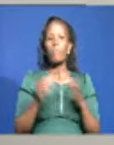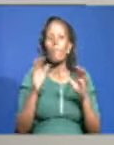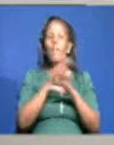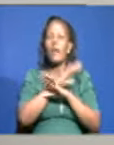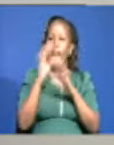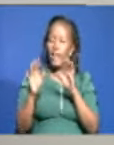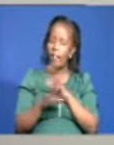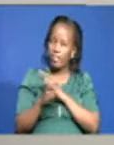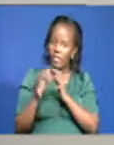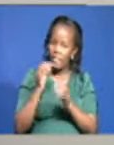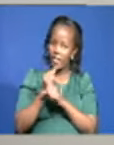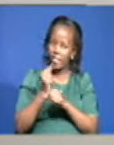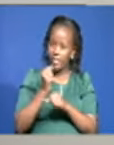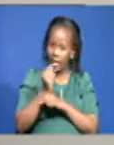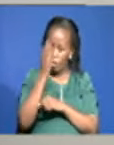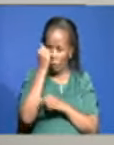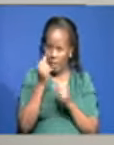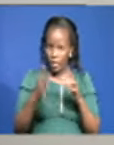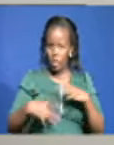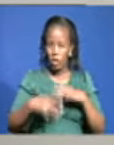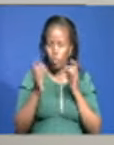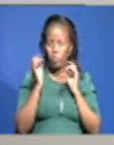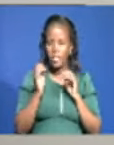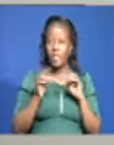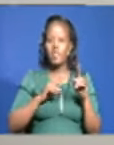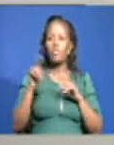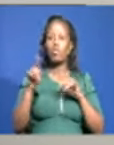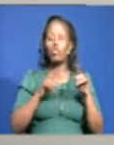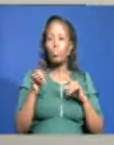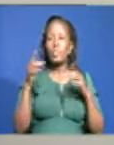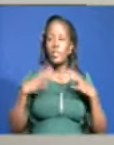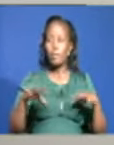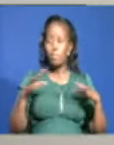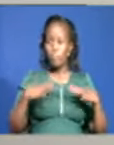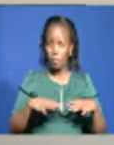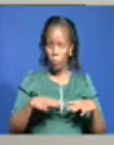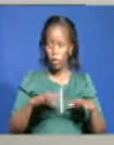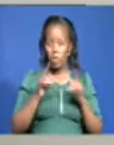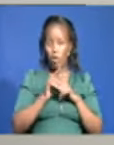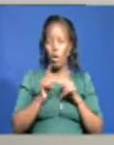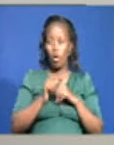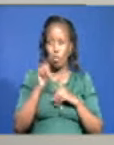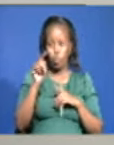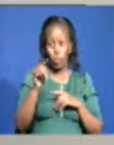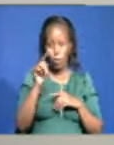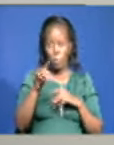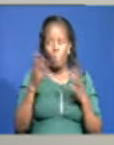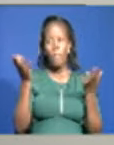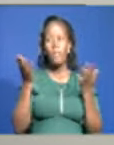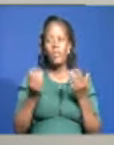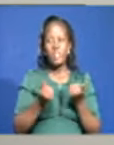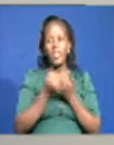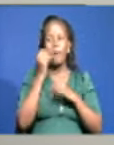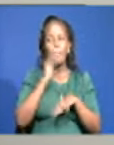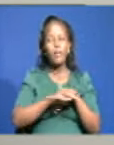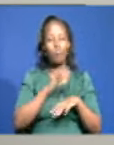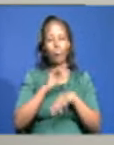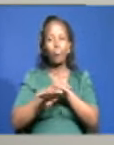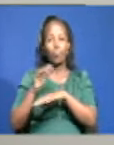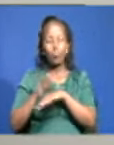kuvutia watalii na unajua hiyo pia huwa ni kitega uchumi kwa watu wetu wa